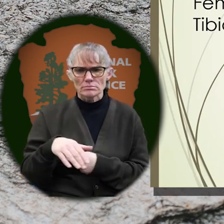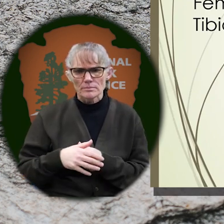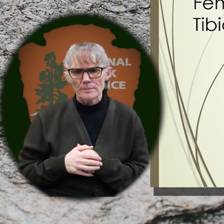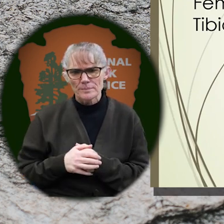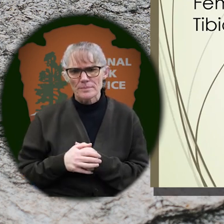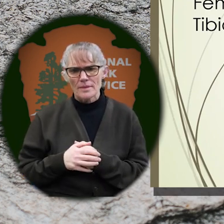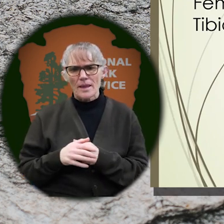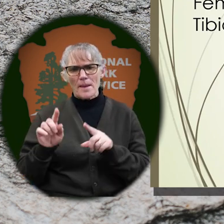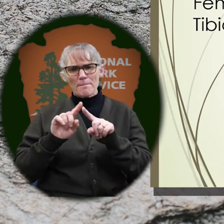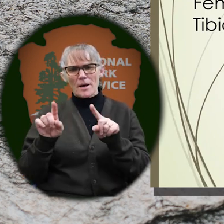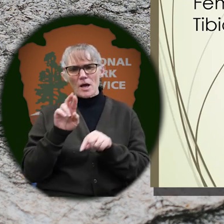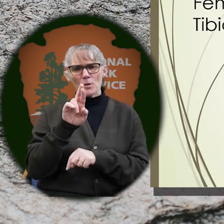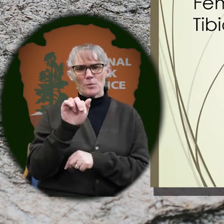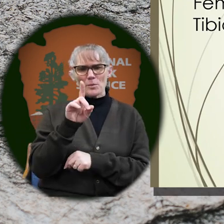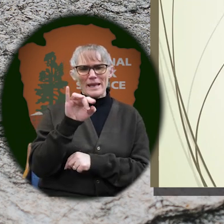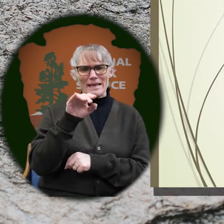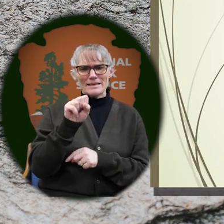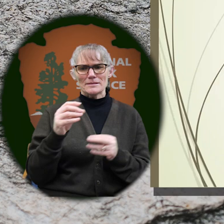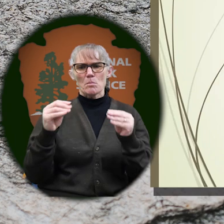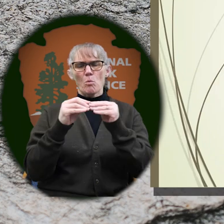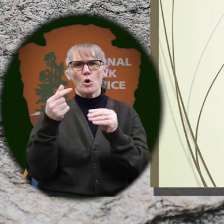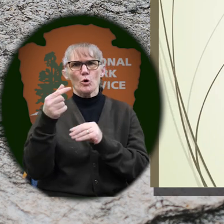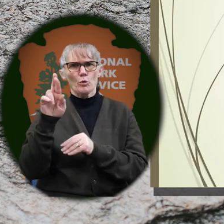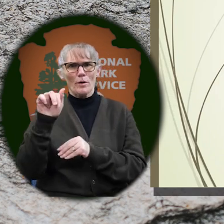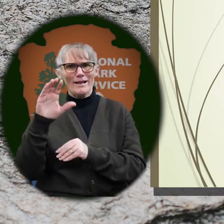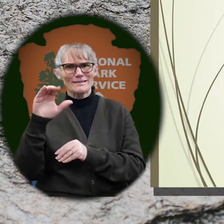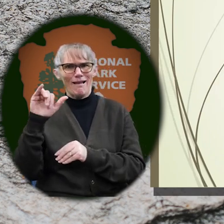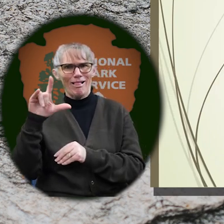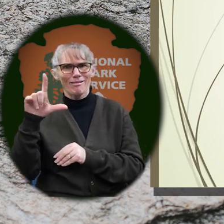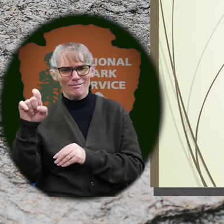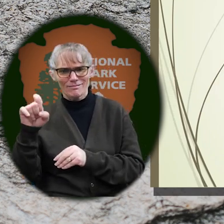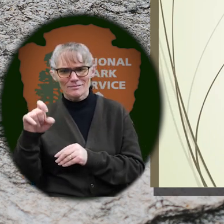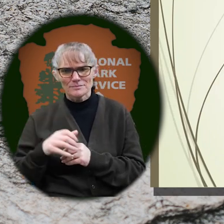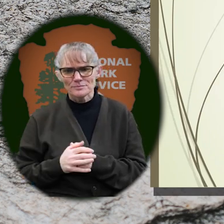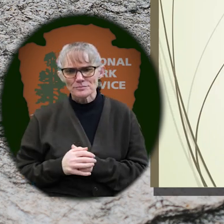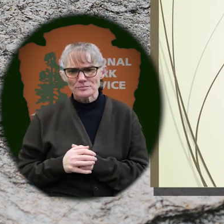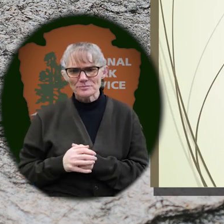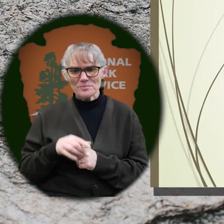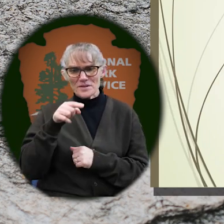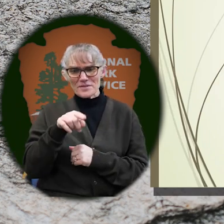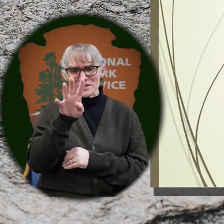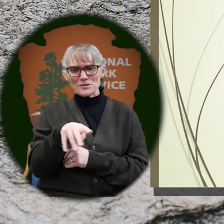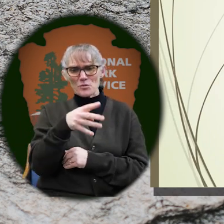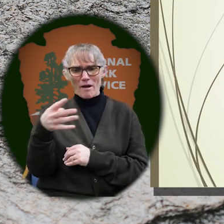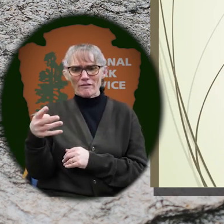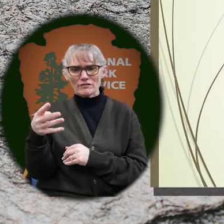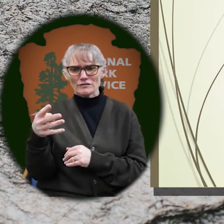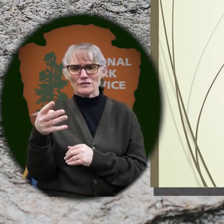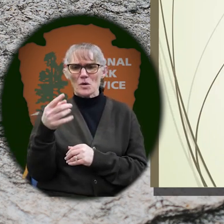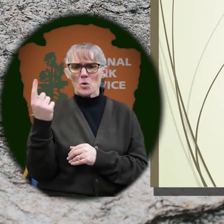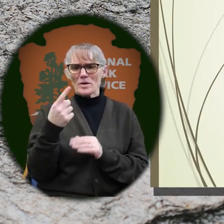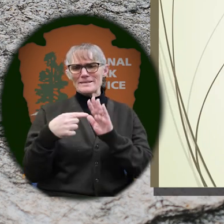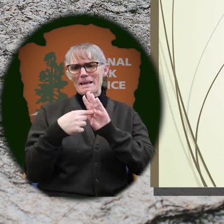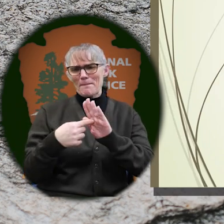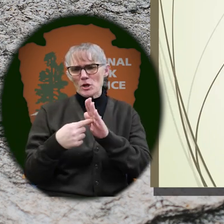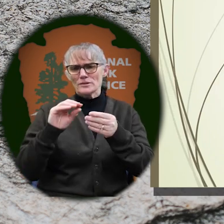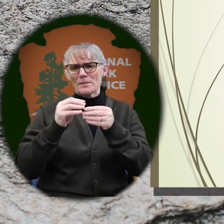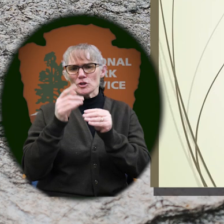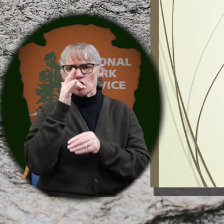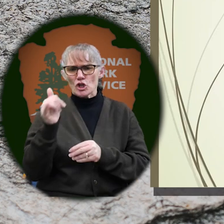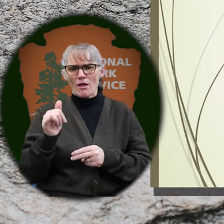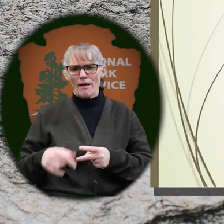although trending more gracile for radius. And so this plot is just an example of how the data looks.